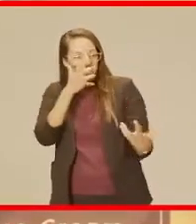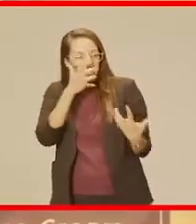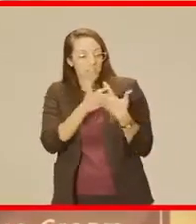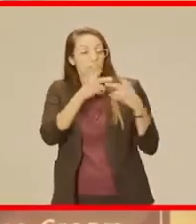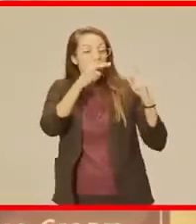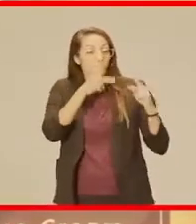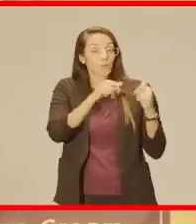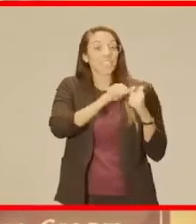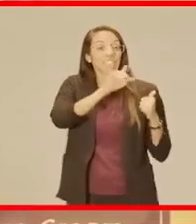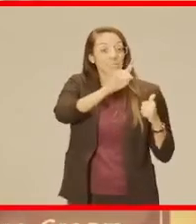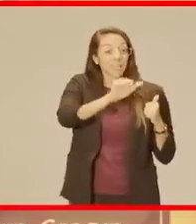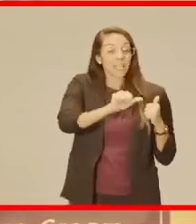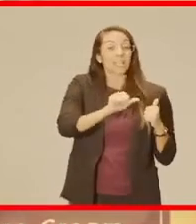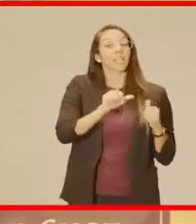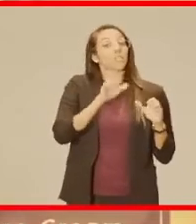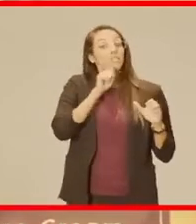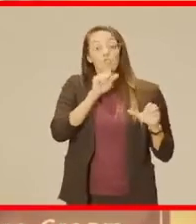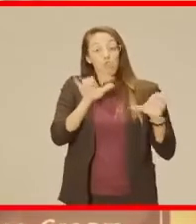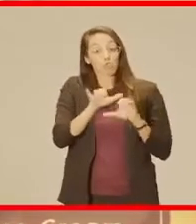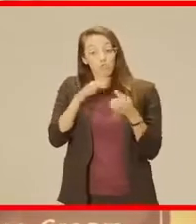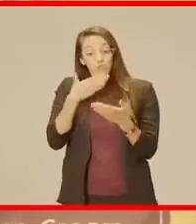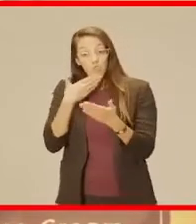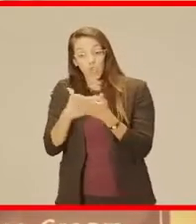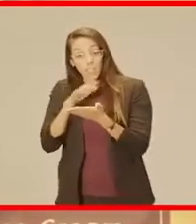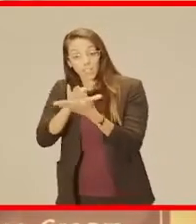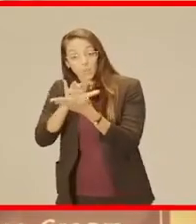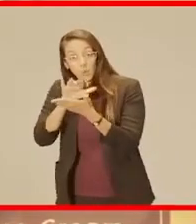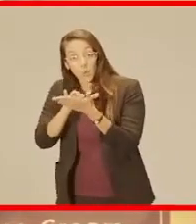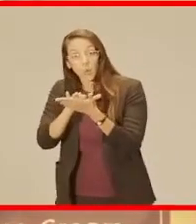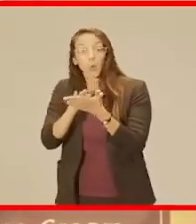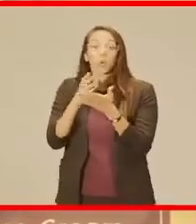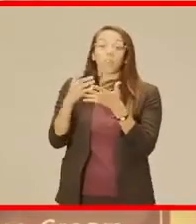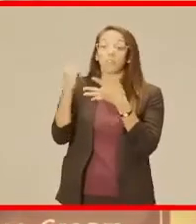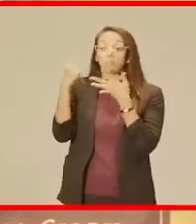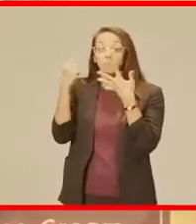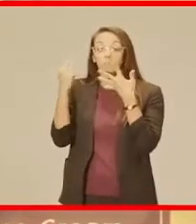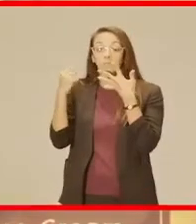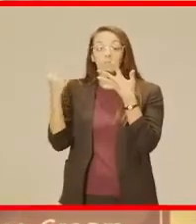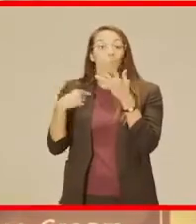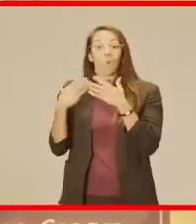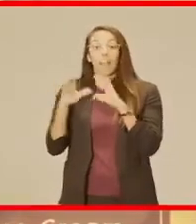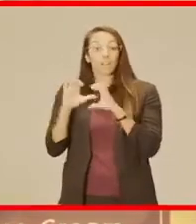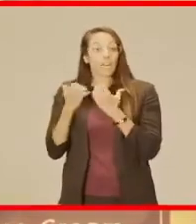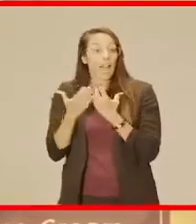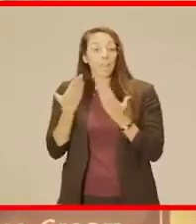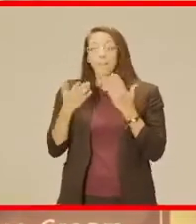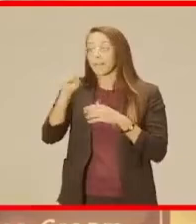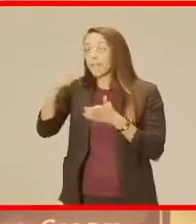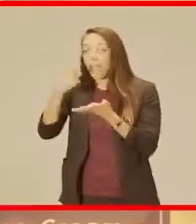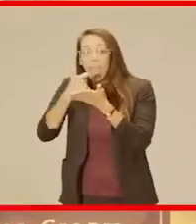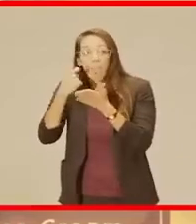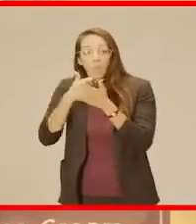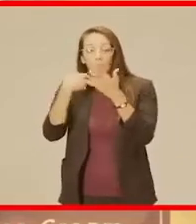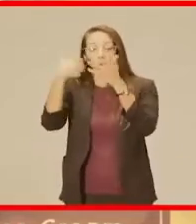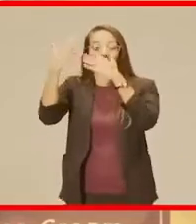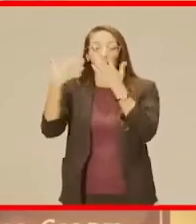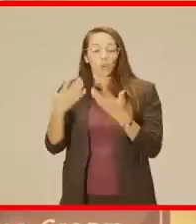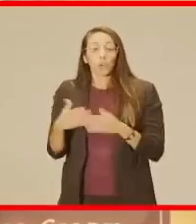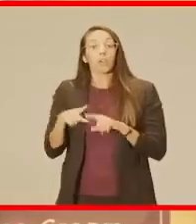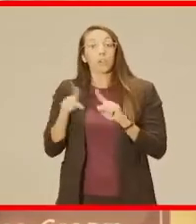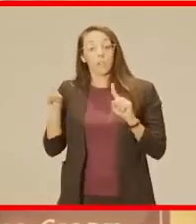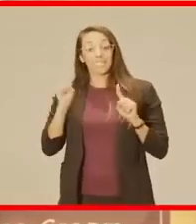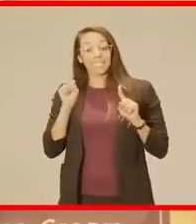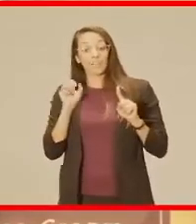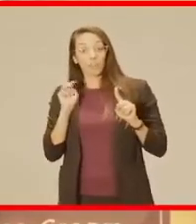who might not be doing necessarily well academically in school or might need help, but still has